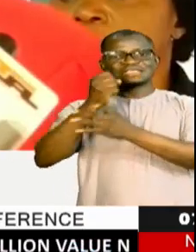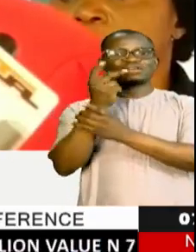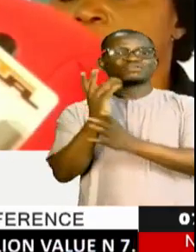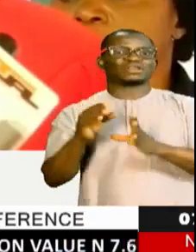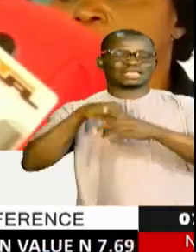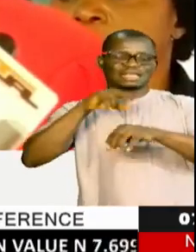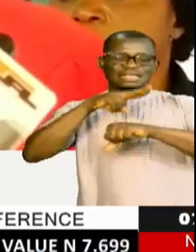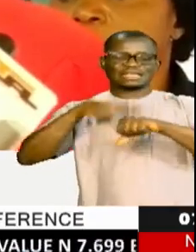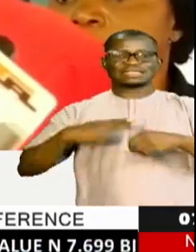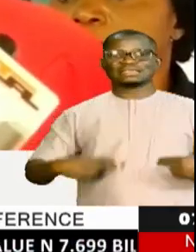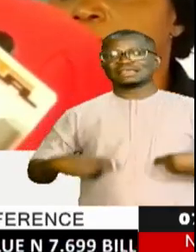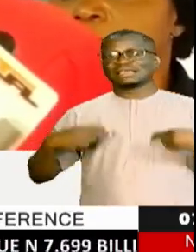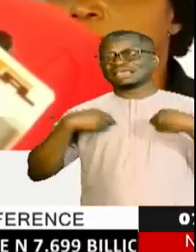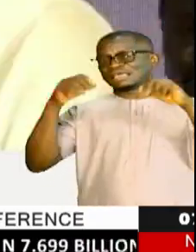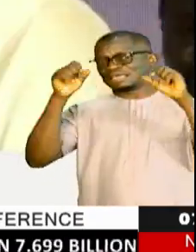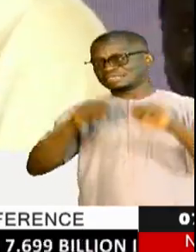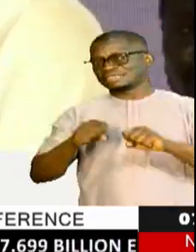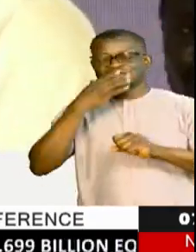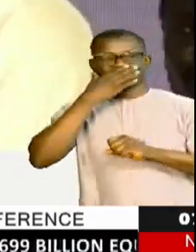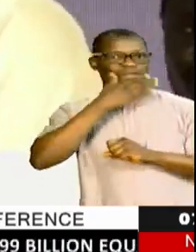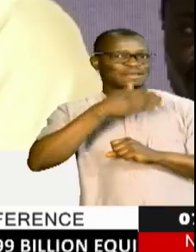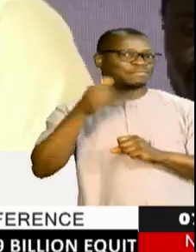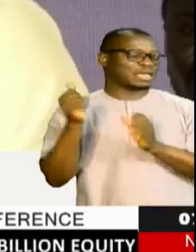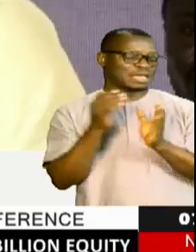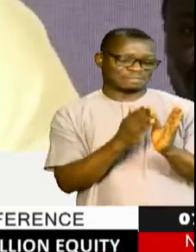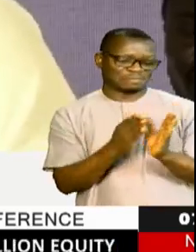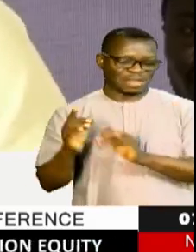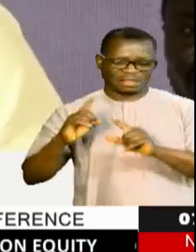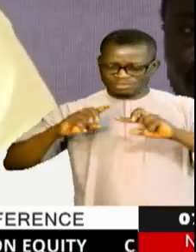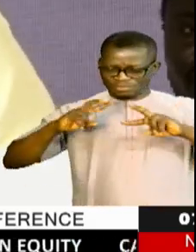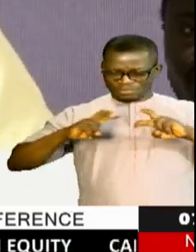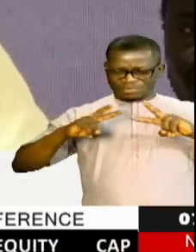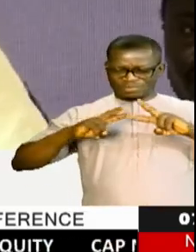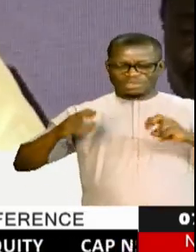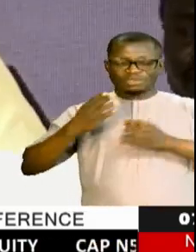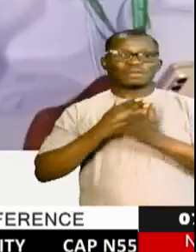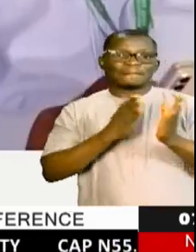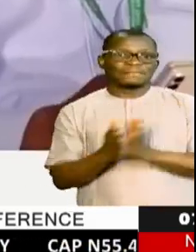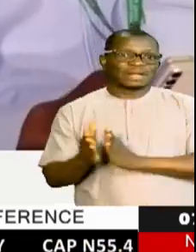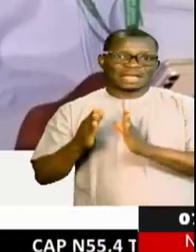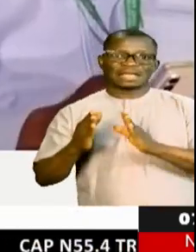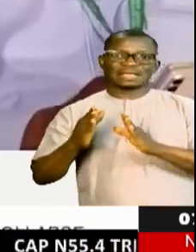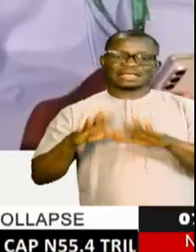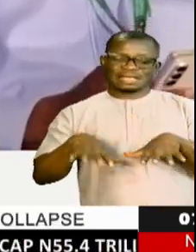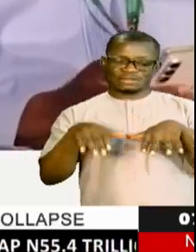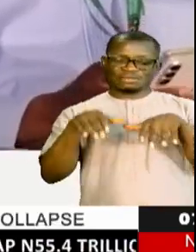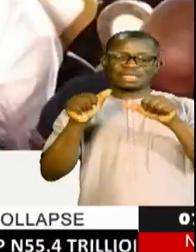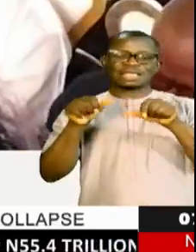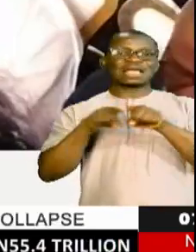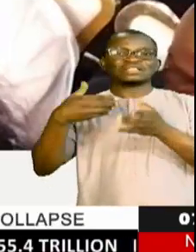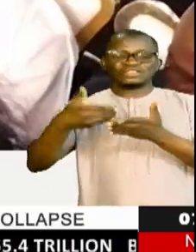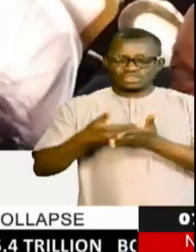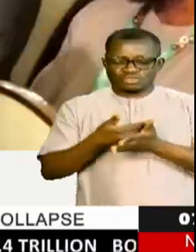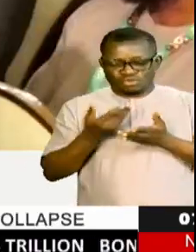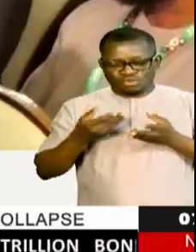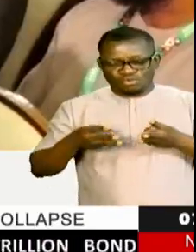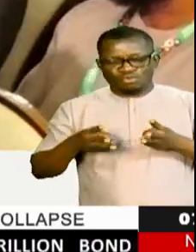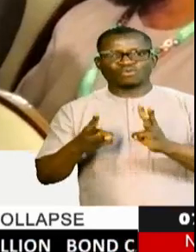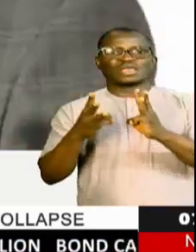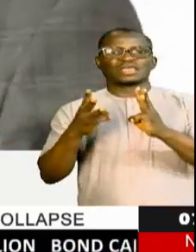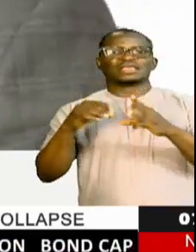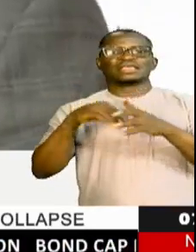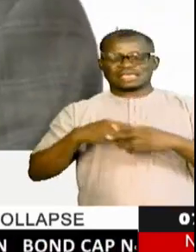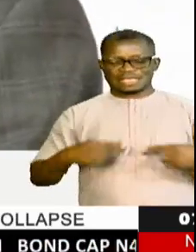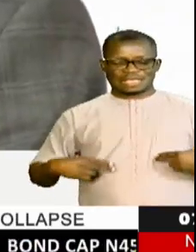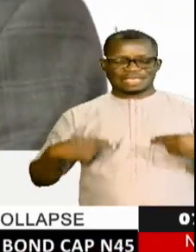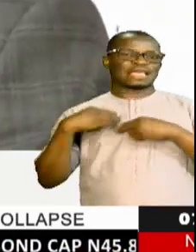health system the best line to appraise the compact endorsed by all as a new way of doing the health sector business.